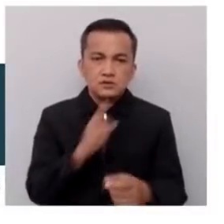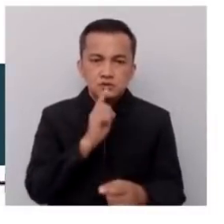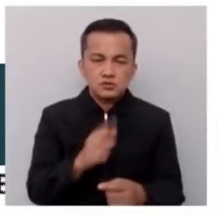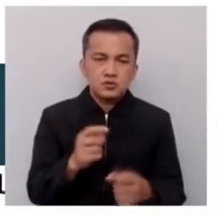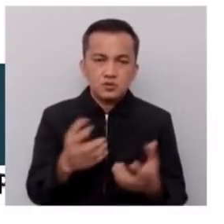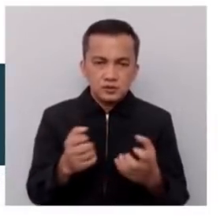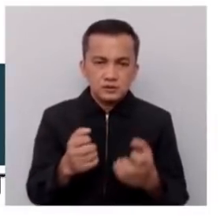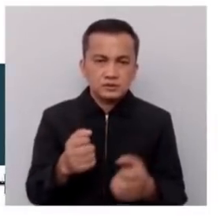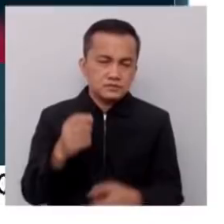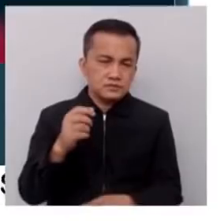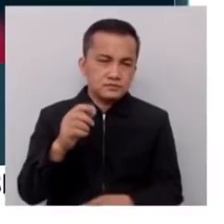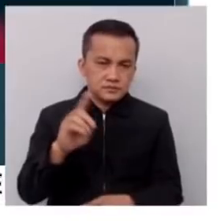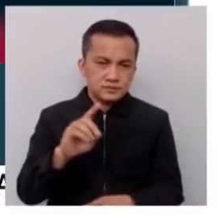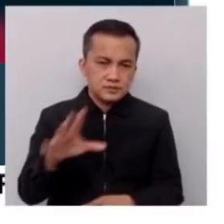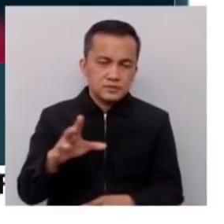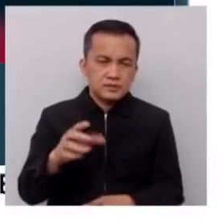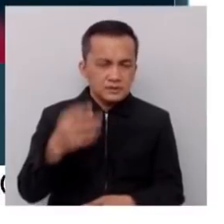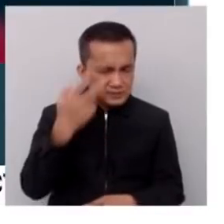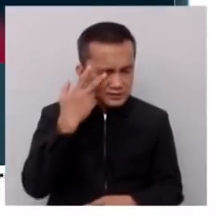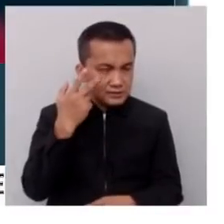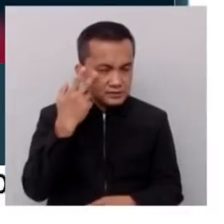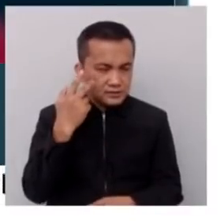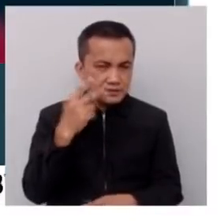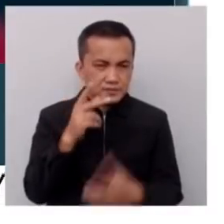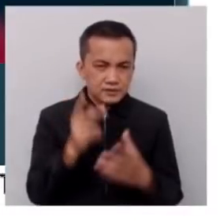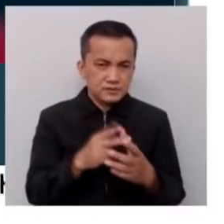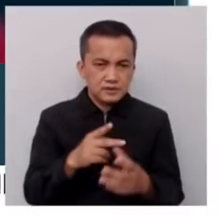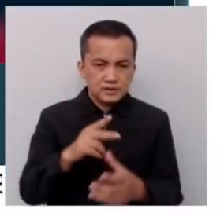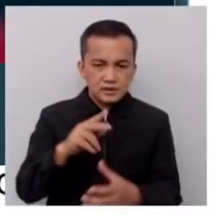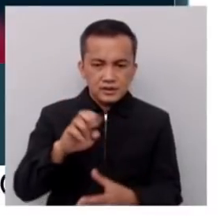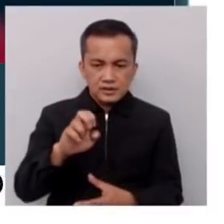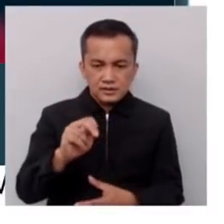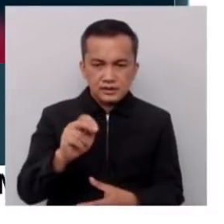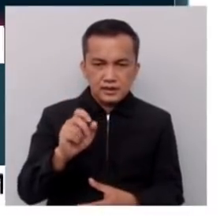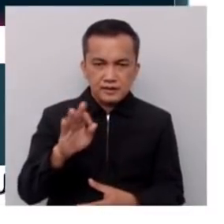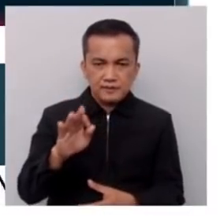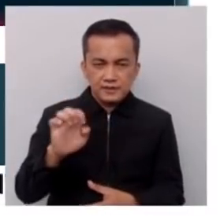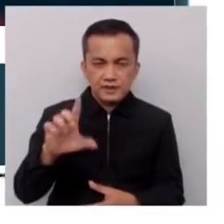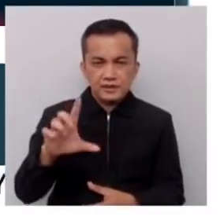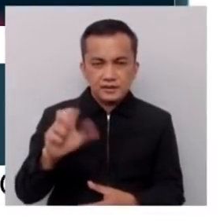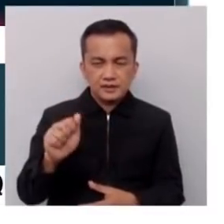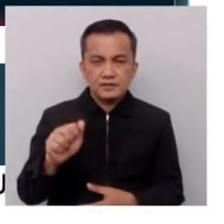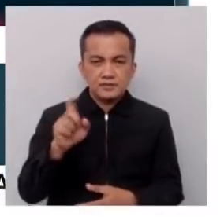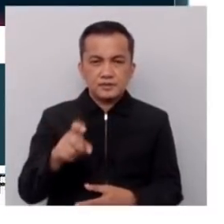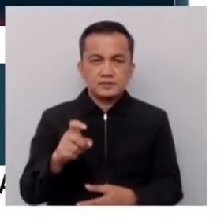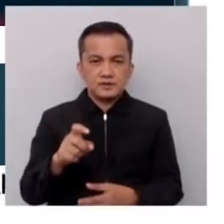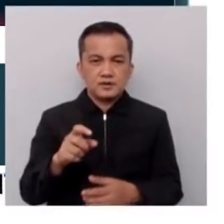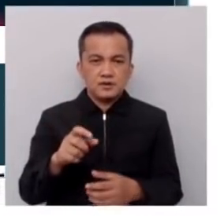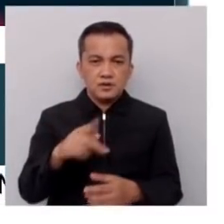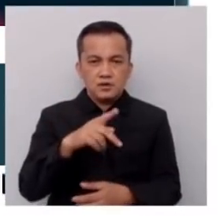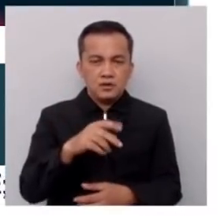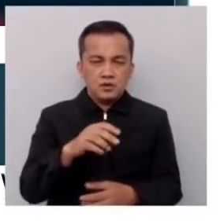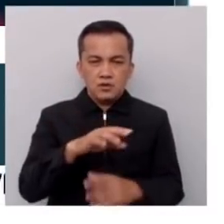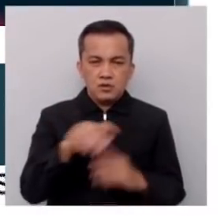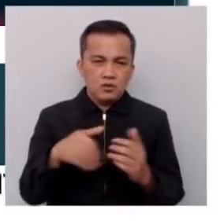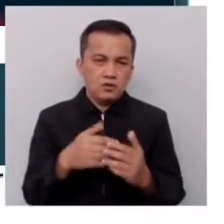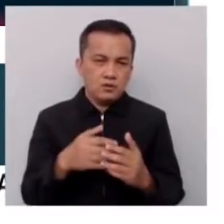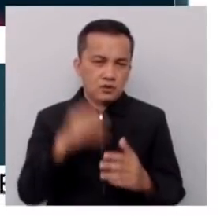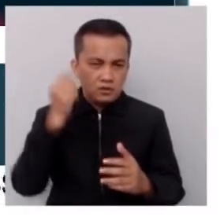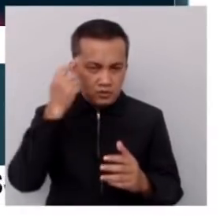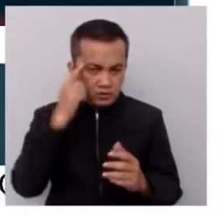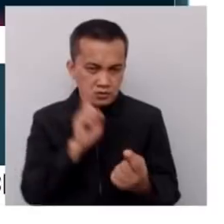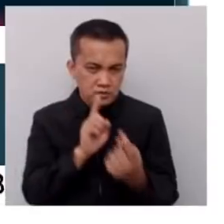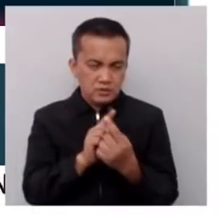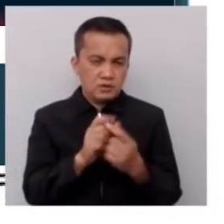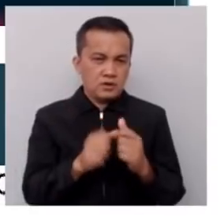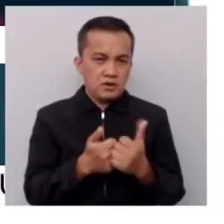the priorities of the NPFL. Senator Leila de Lima agrees that there has to be a whole of government approach in terms of ending